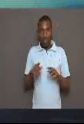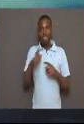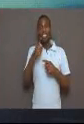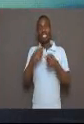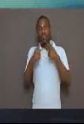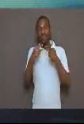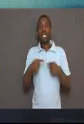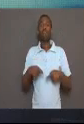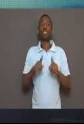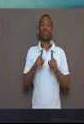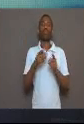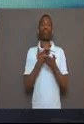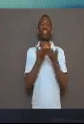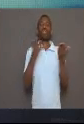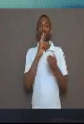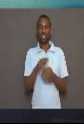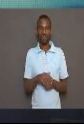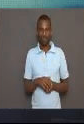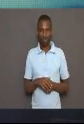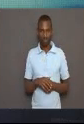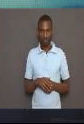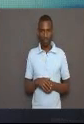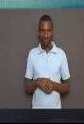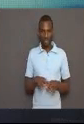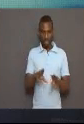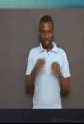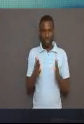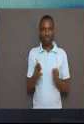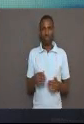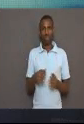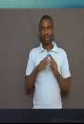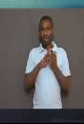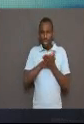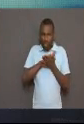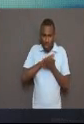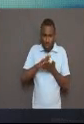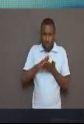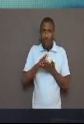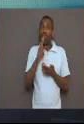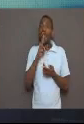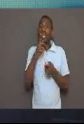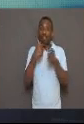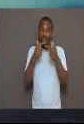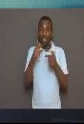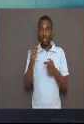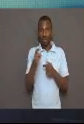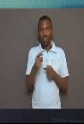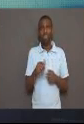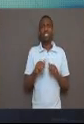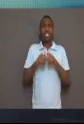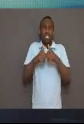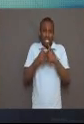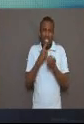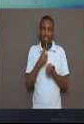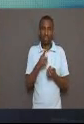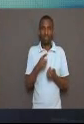Students, if you know that cooler weather is coming, how do you think the